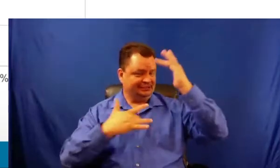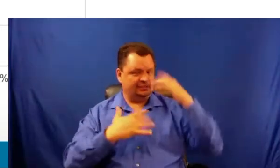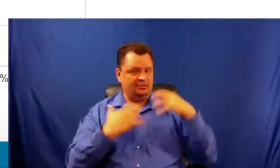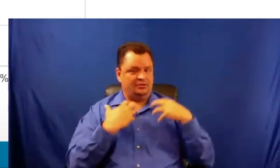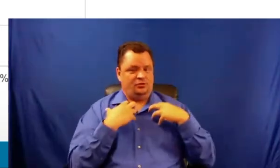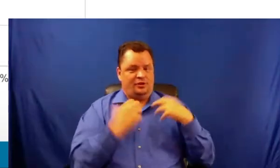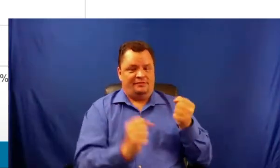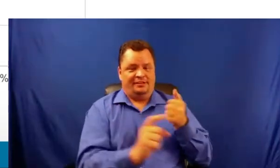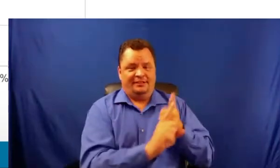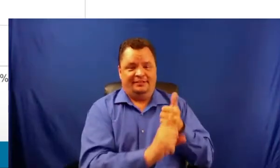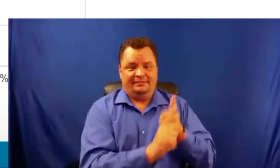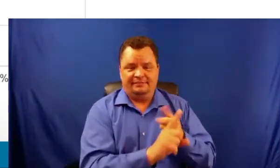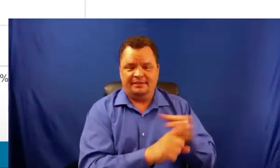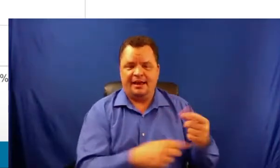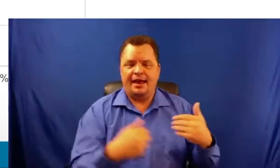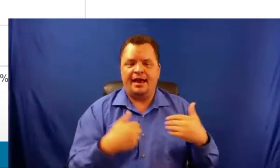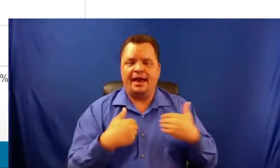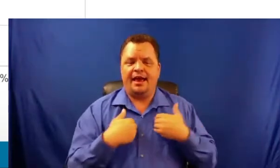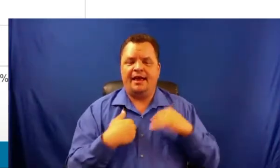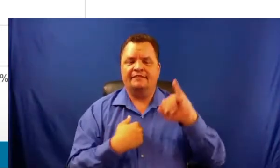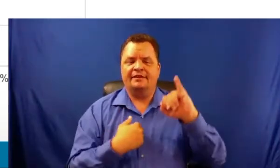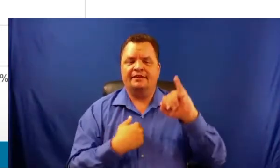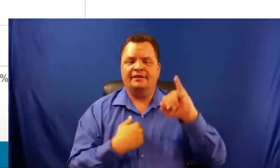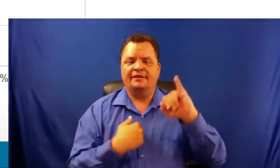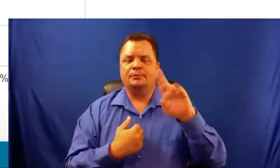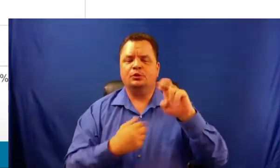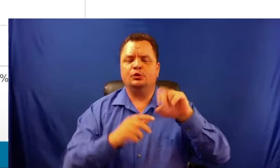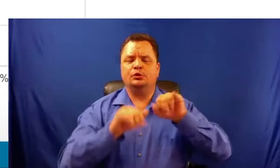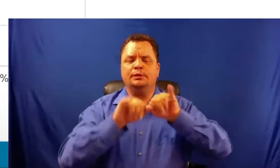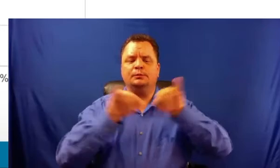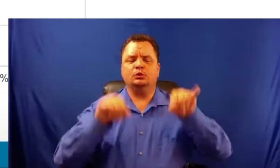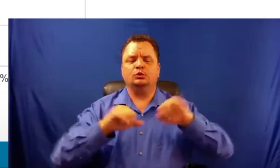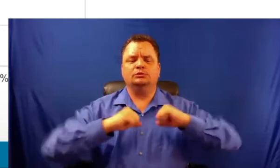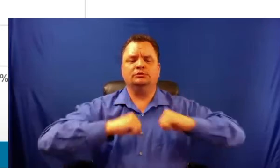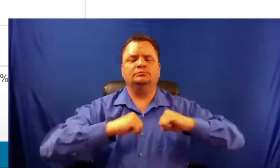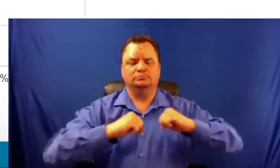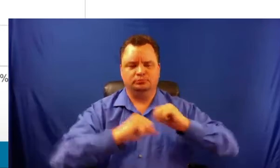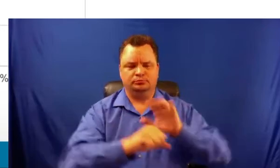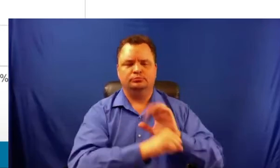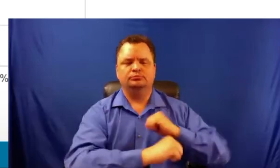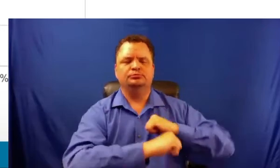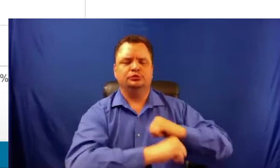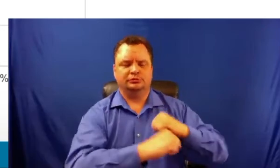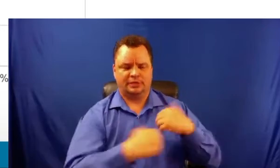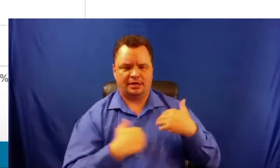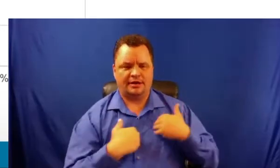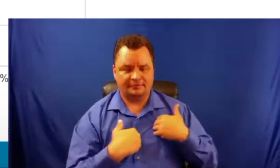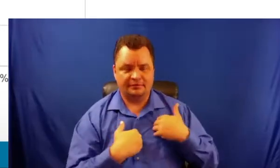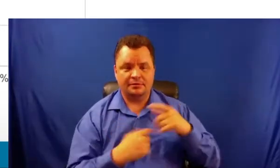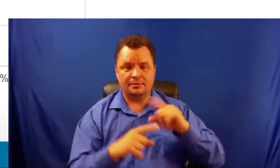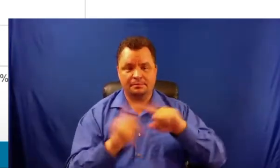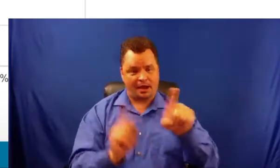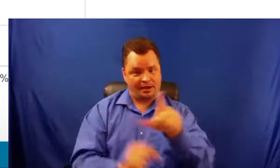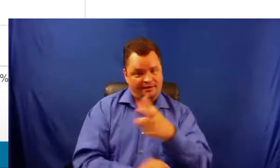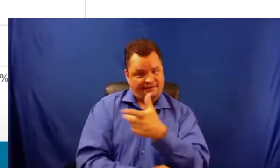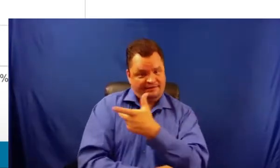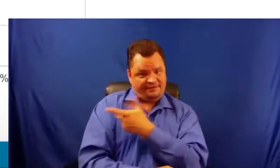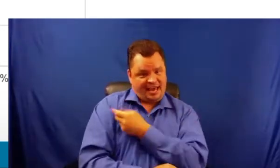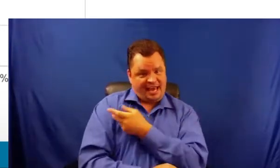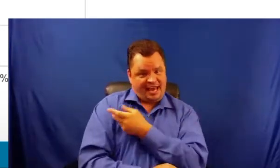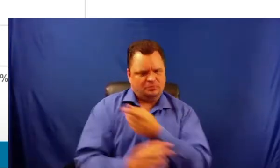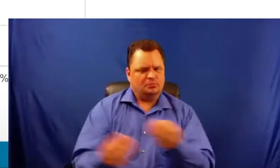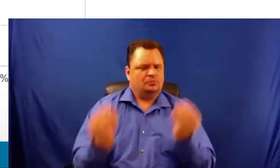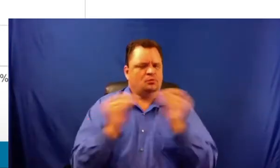it's looking a lot like vaccine-induced immunity is a superior immunity in terms of both its